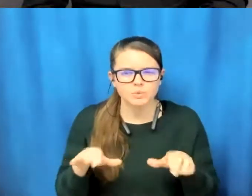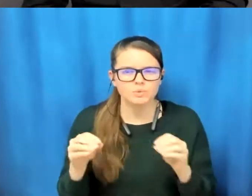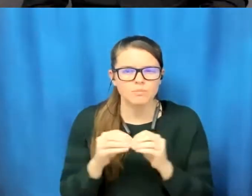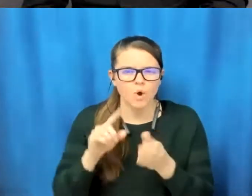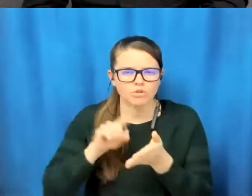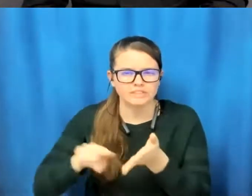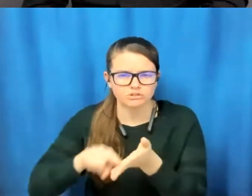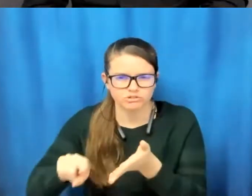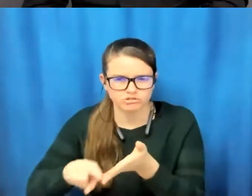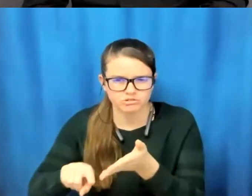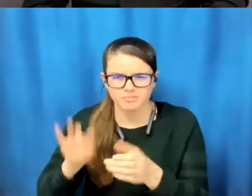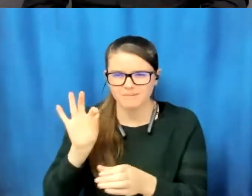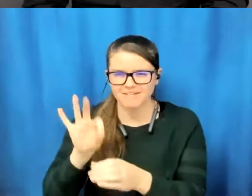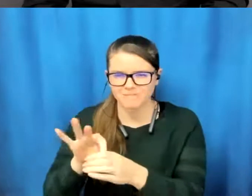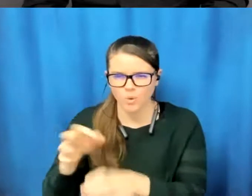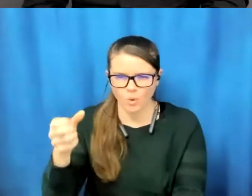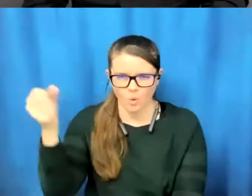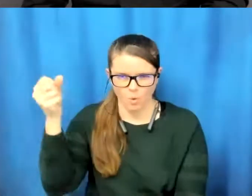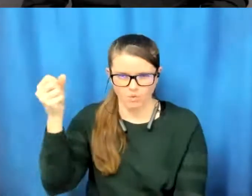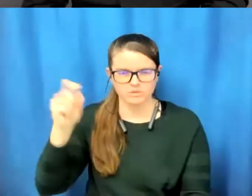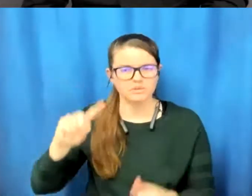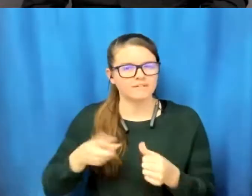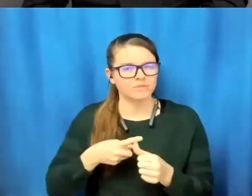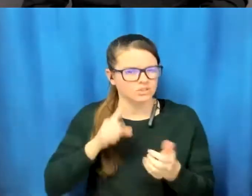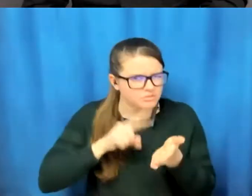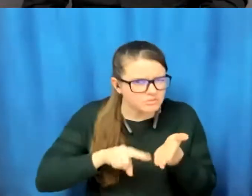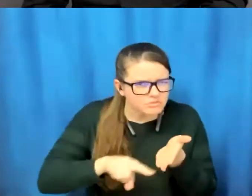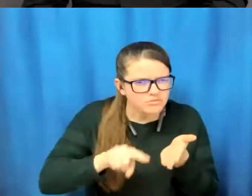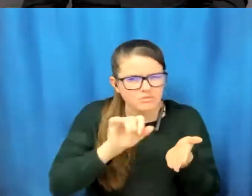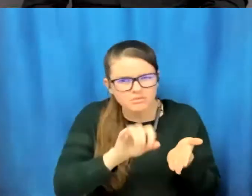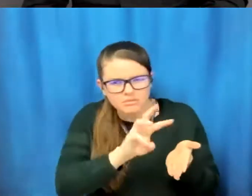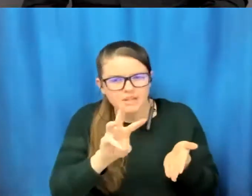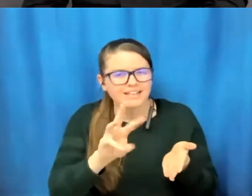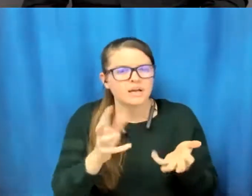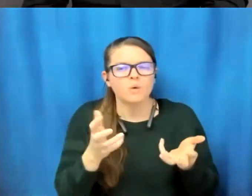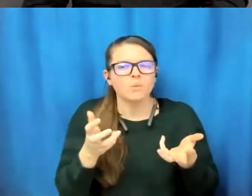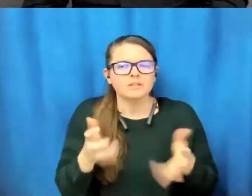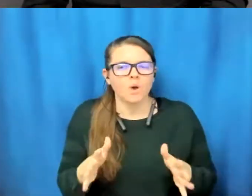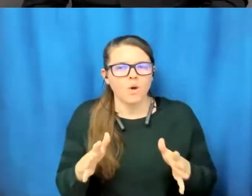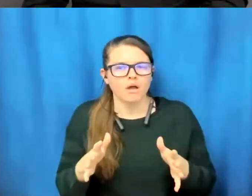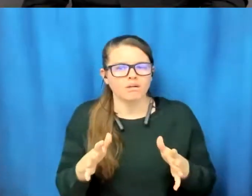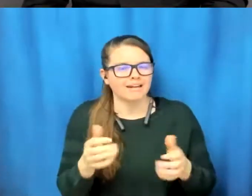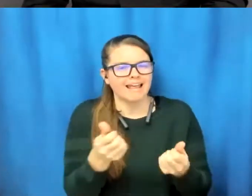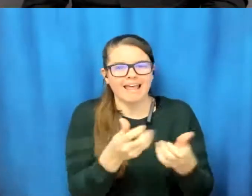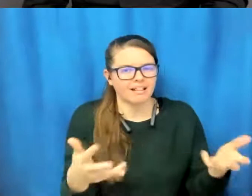on it, because we don't want anything that would tarnish the image of this board.